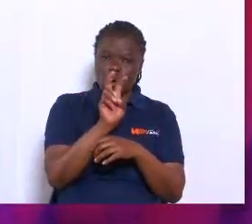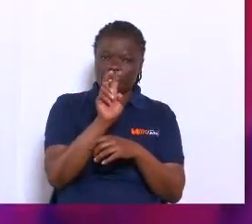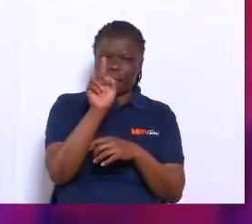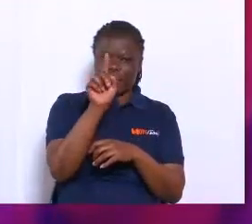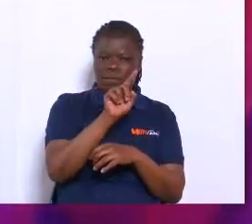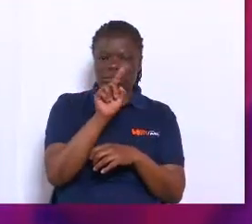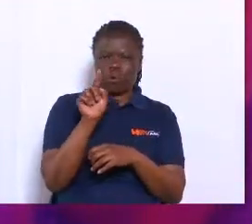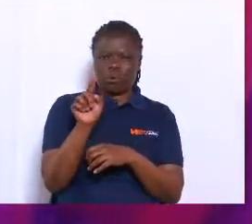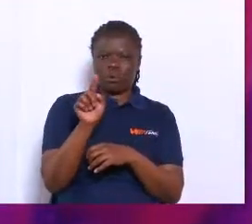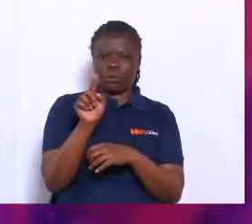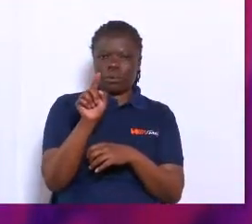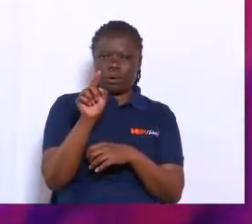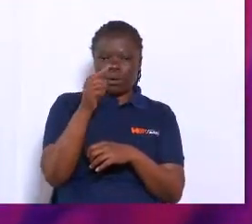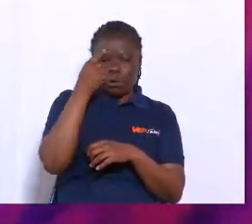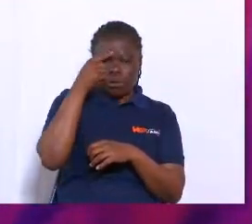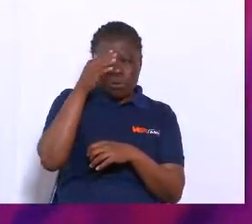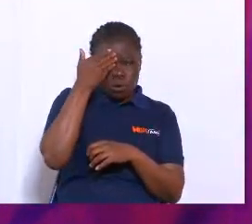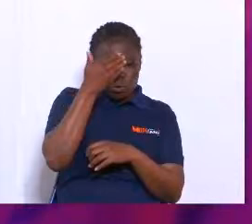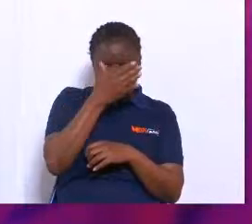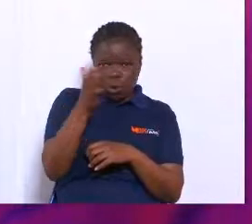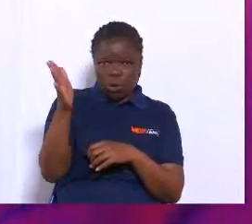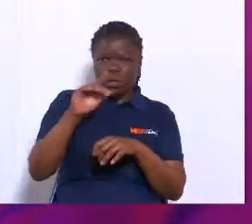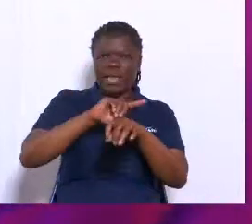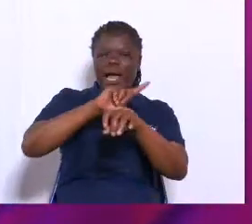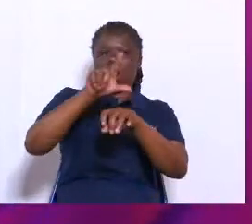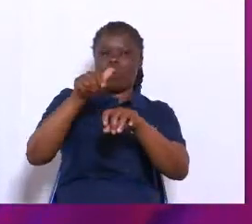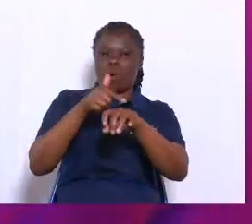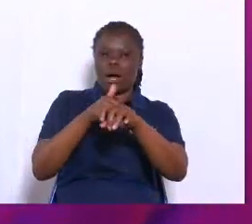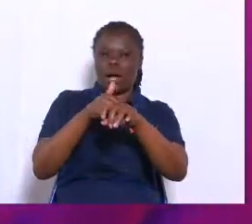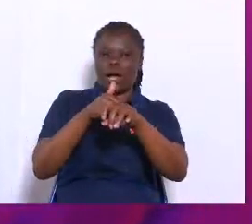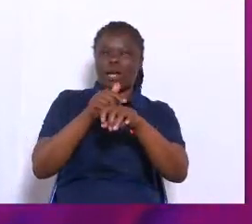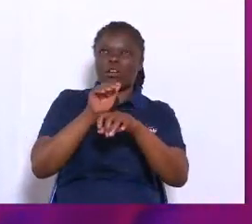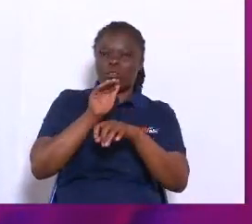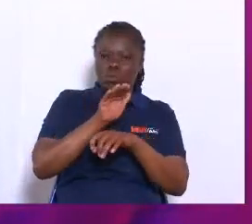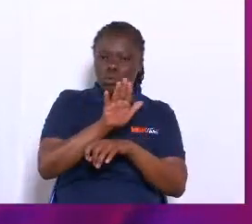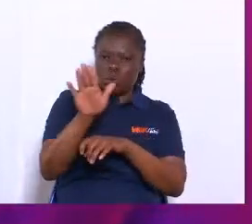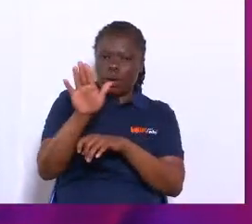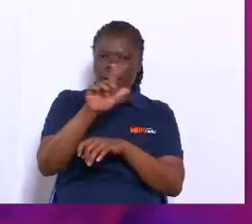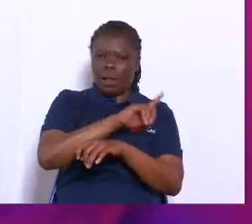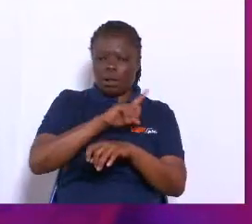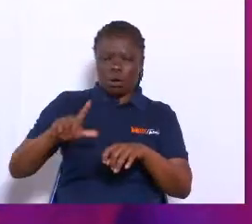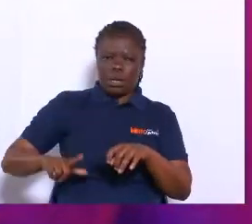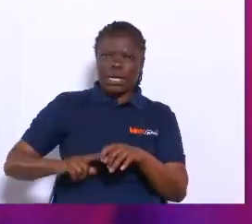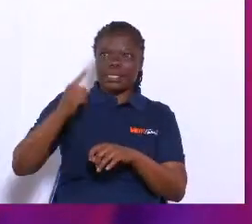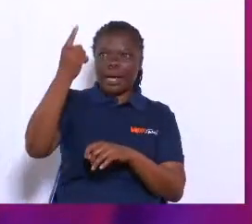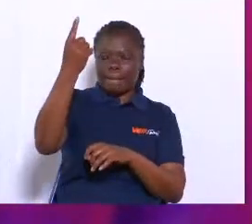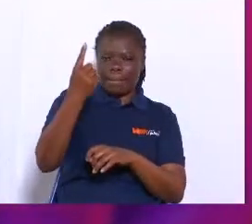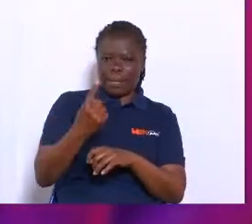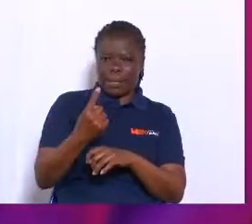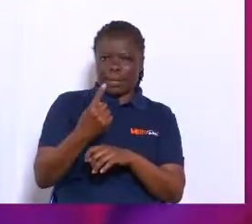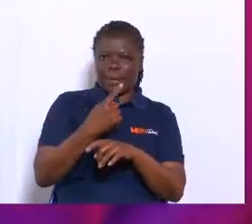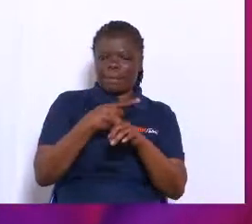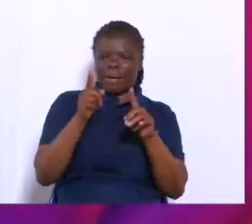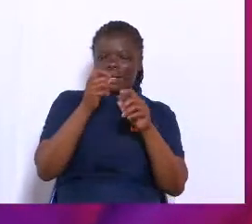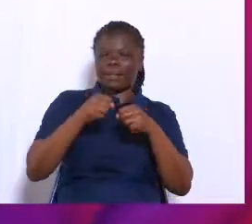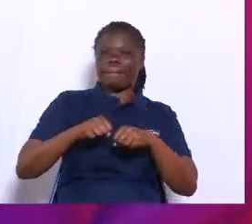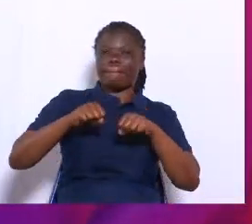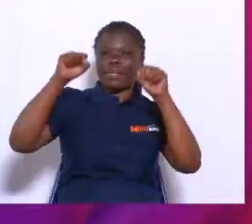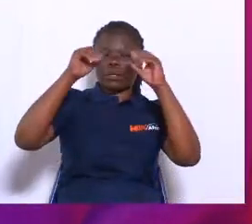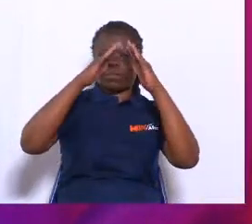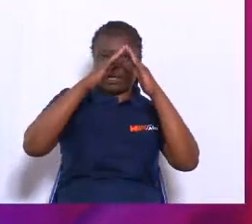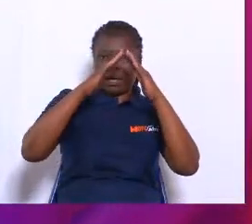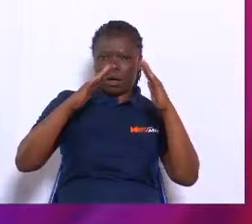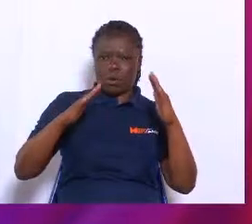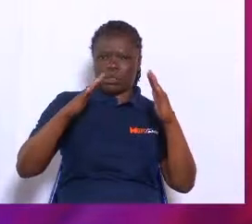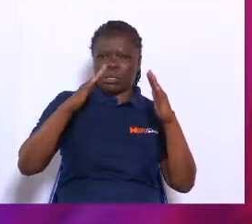Watch therefore, for you do not know the hour your Lord is coming. But know this, if the master of the house had